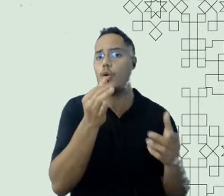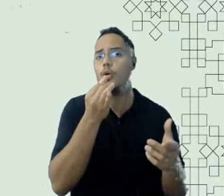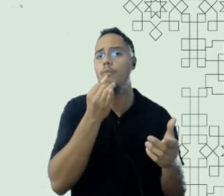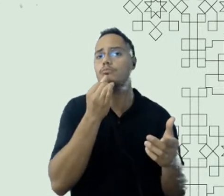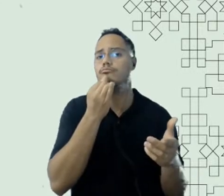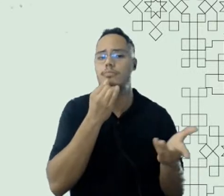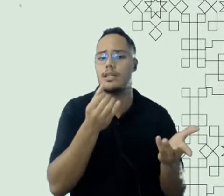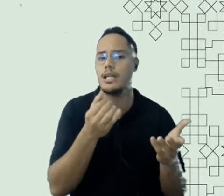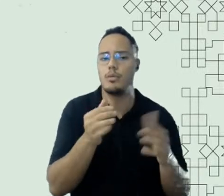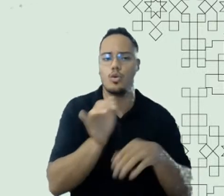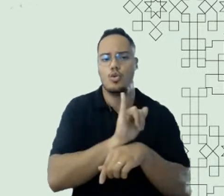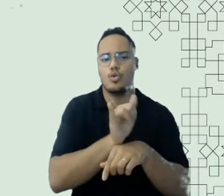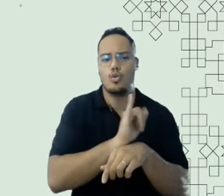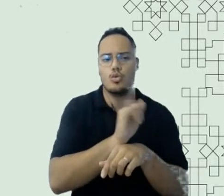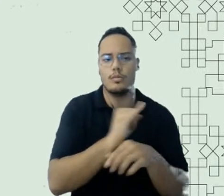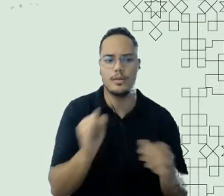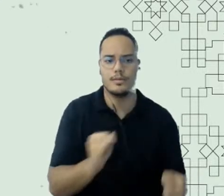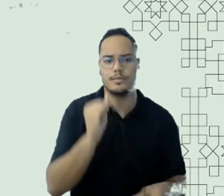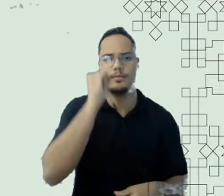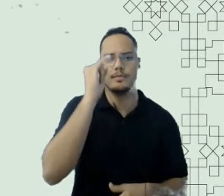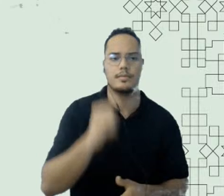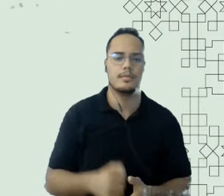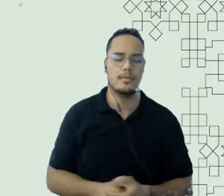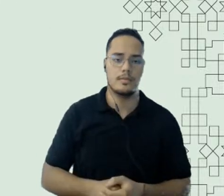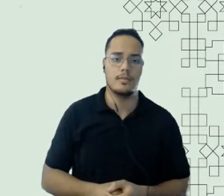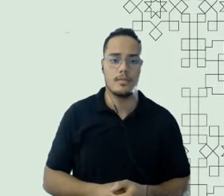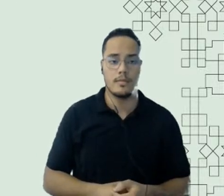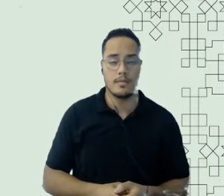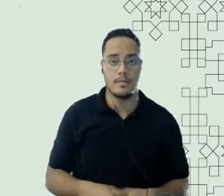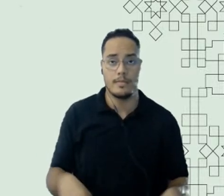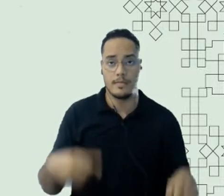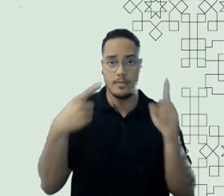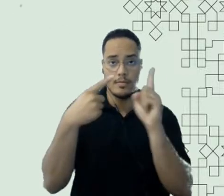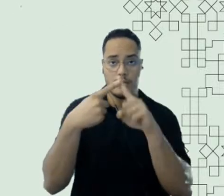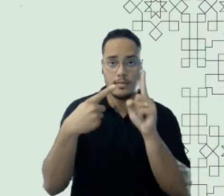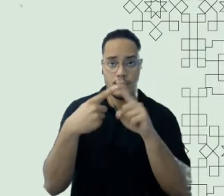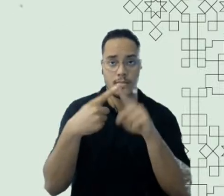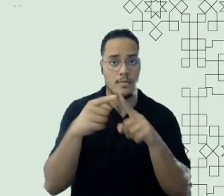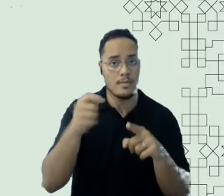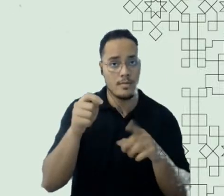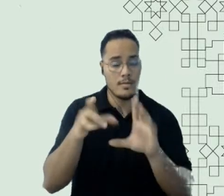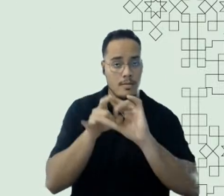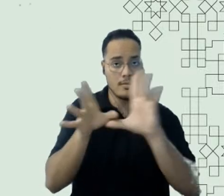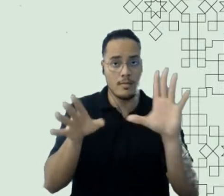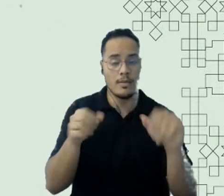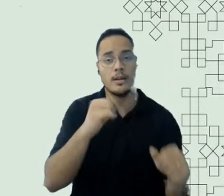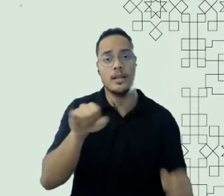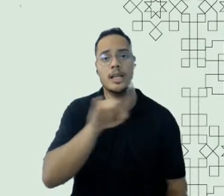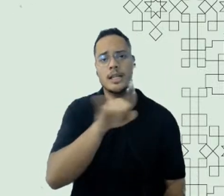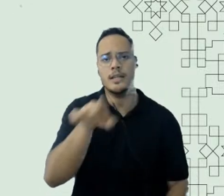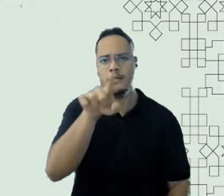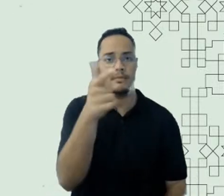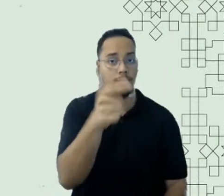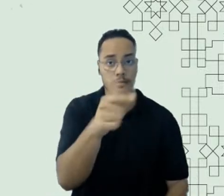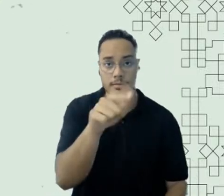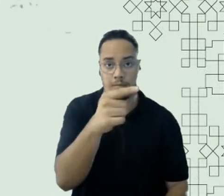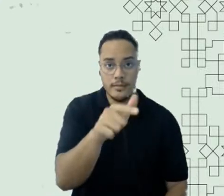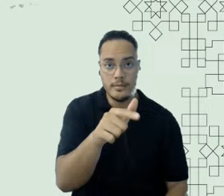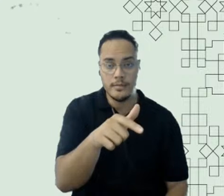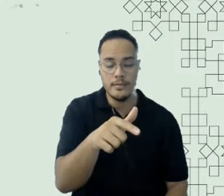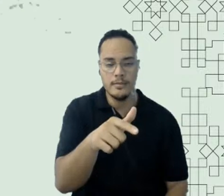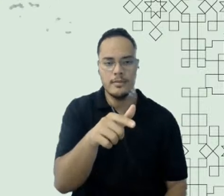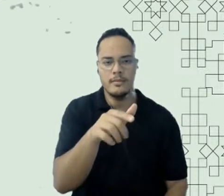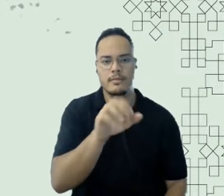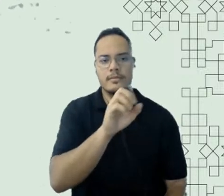licensing. If you don't have a license, and you might not have a license because you cannot find the right holders, because the right